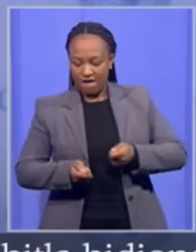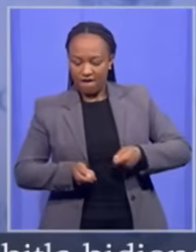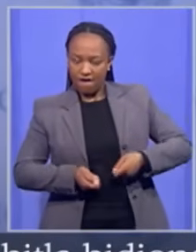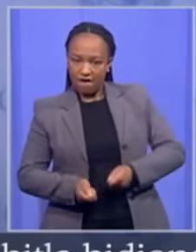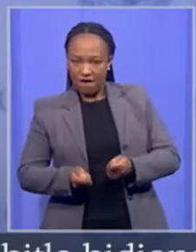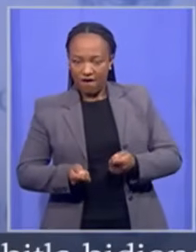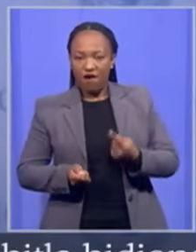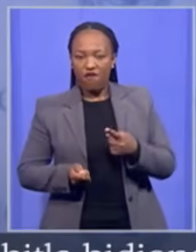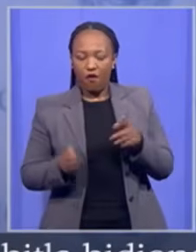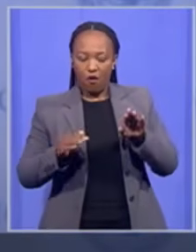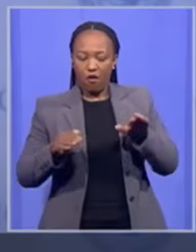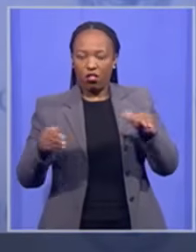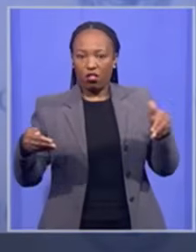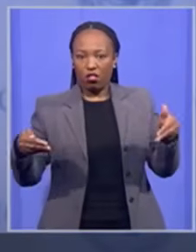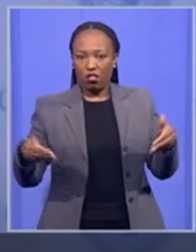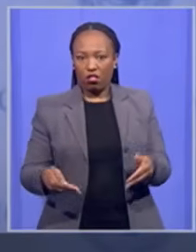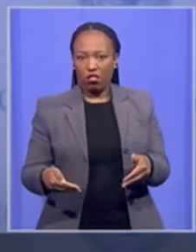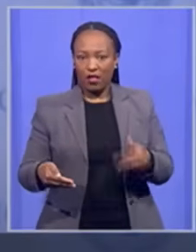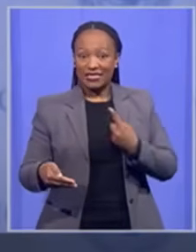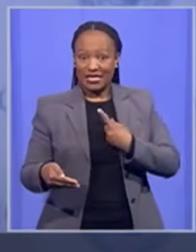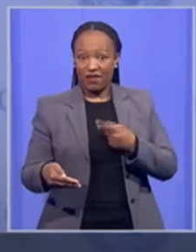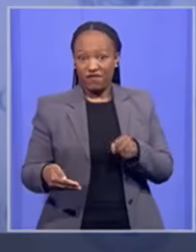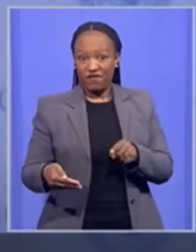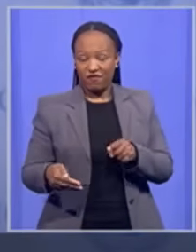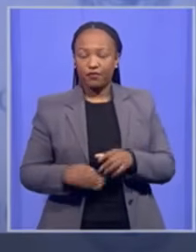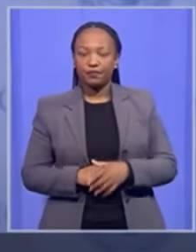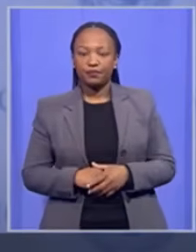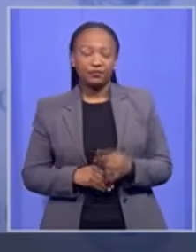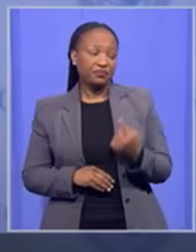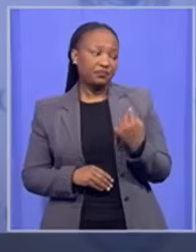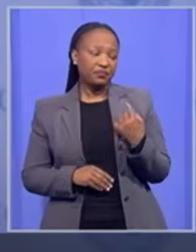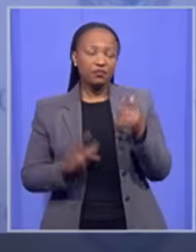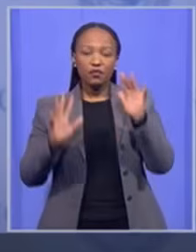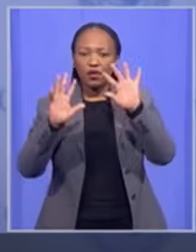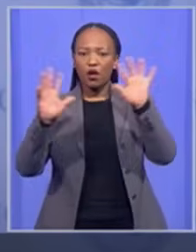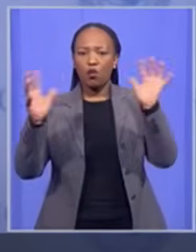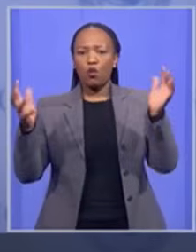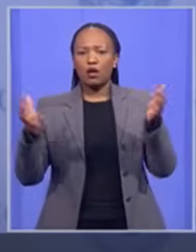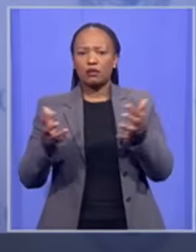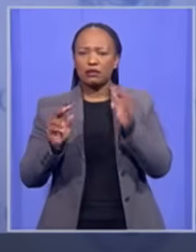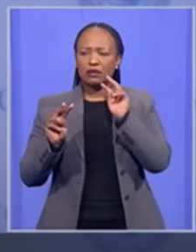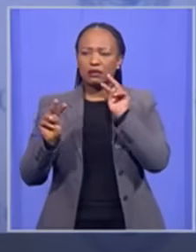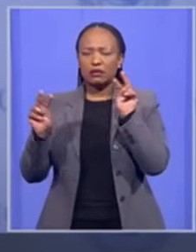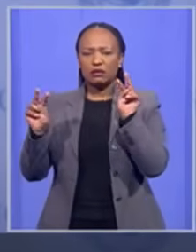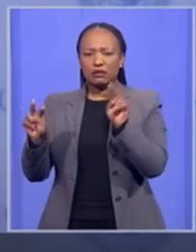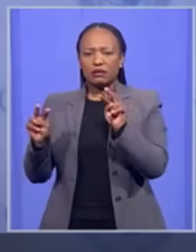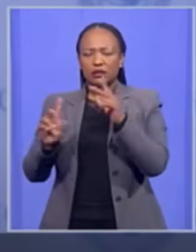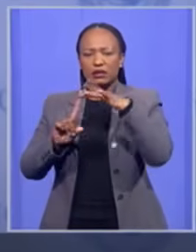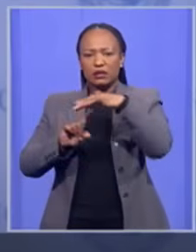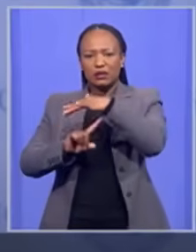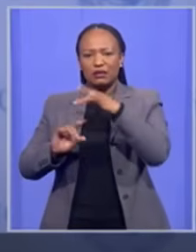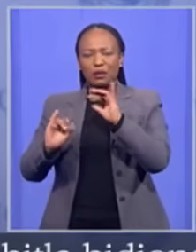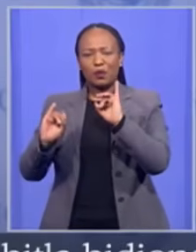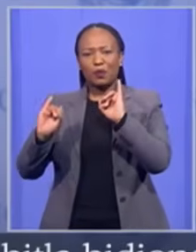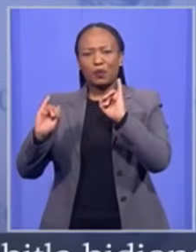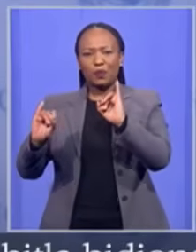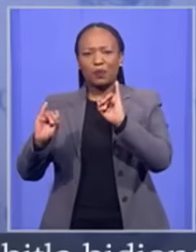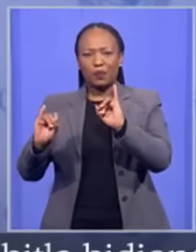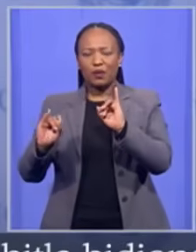world witnessed the cruel starvation of Aviator David and Rom Braslavski,